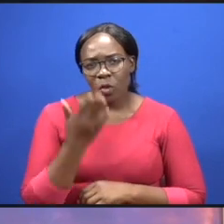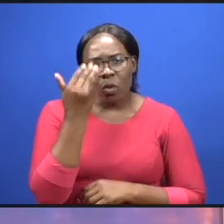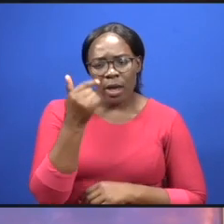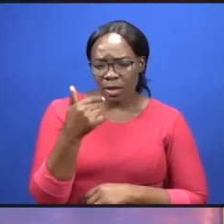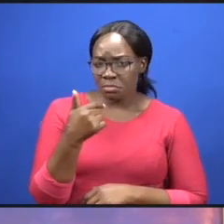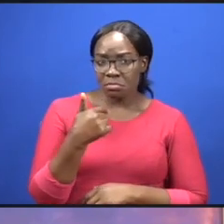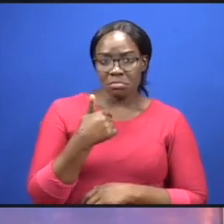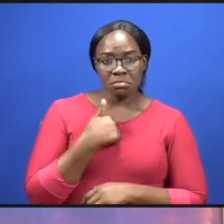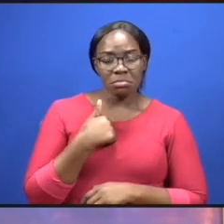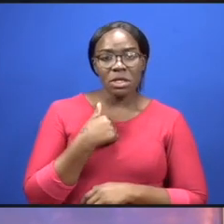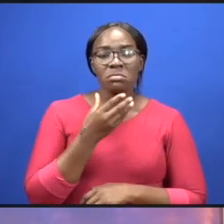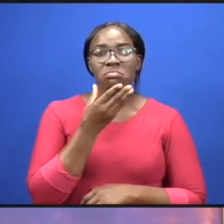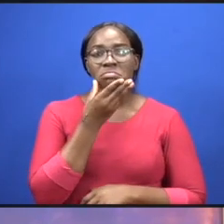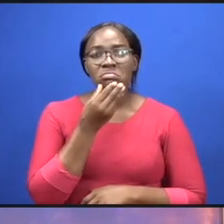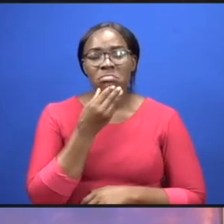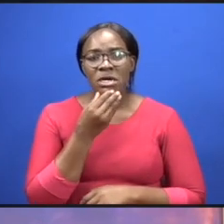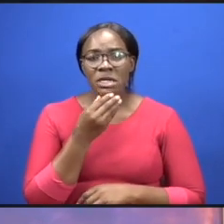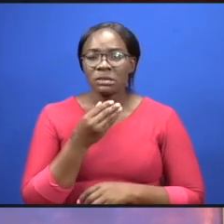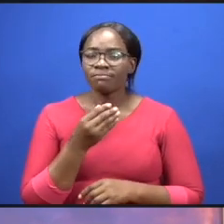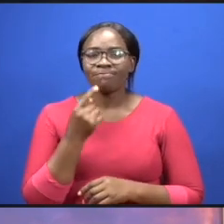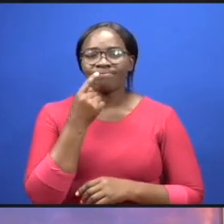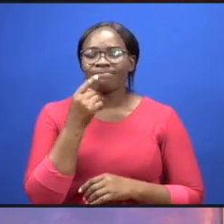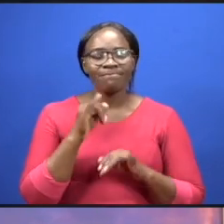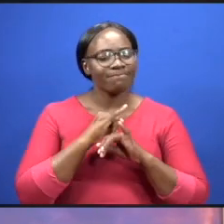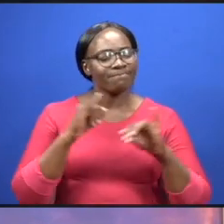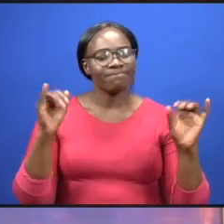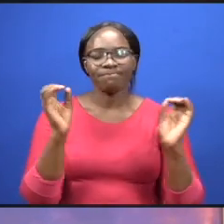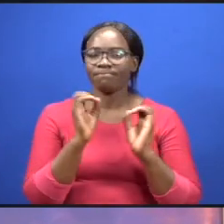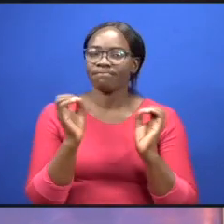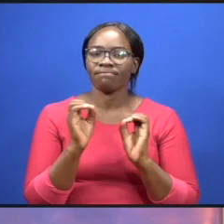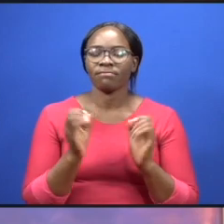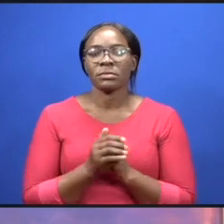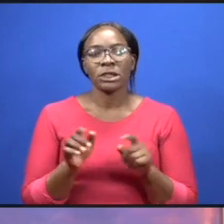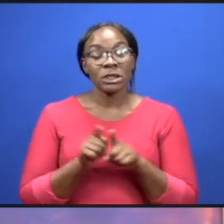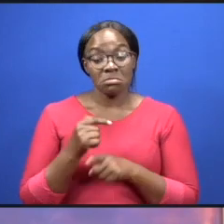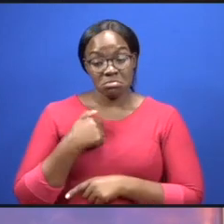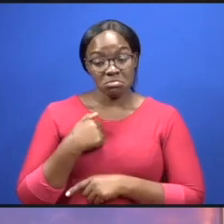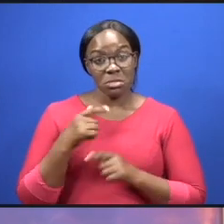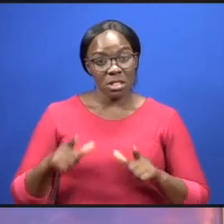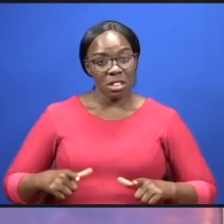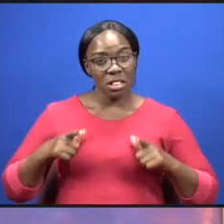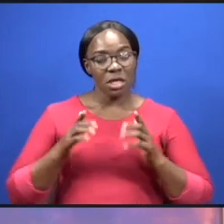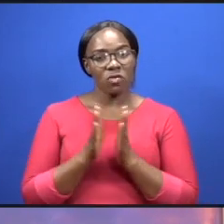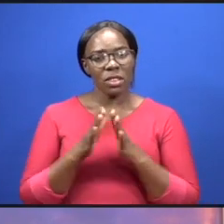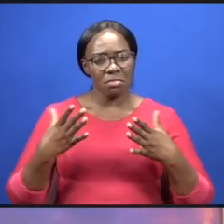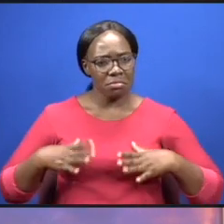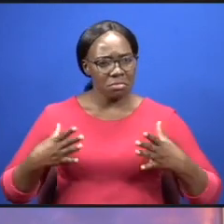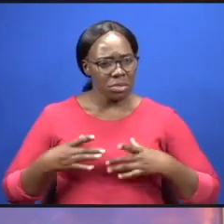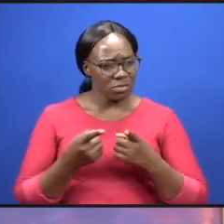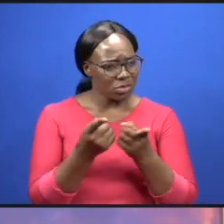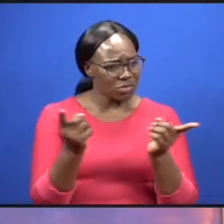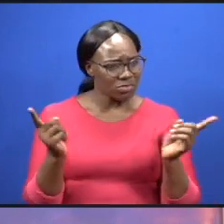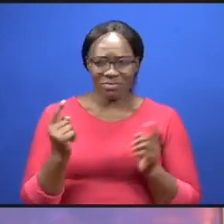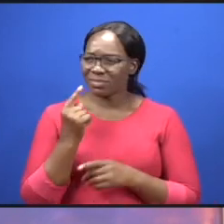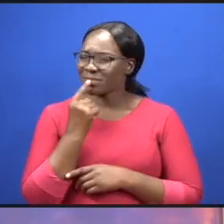because I am a man of unclean lips, and I live amongst a people